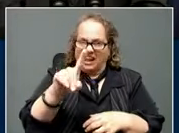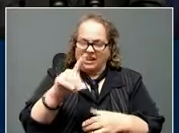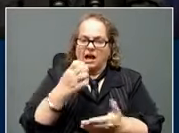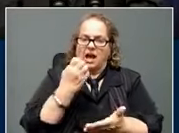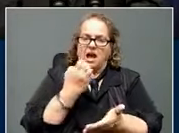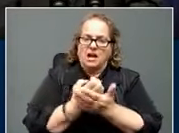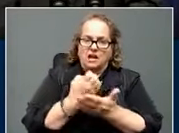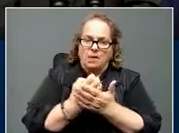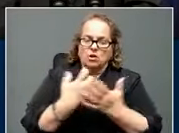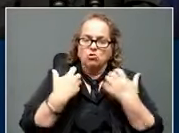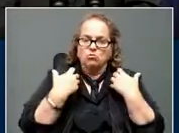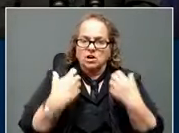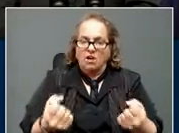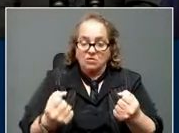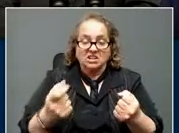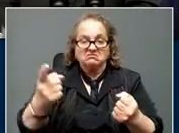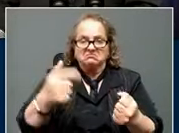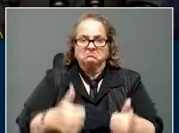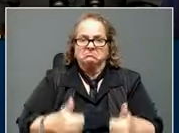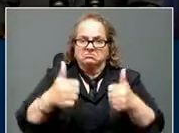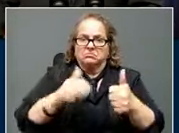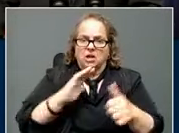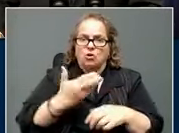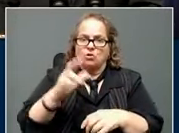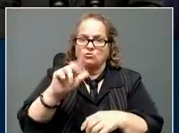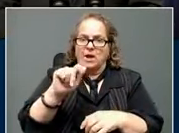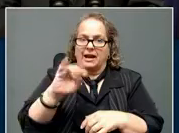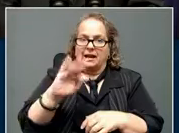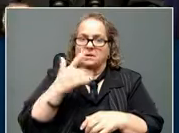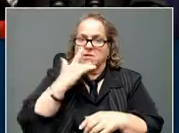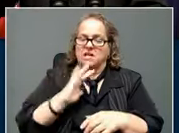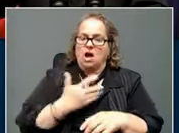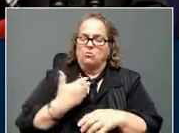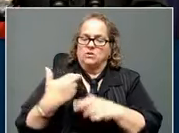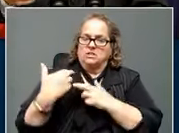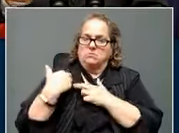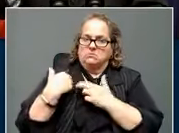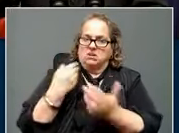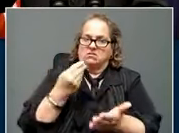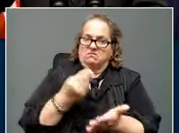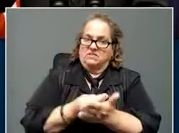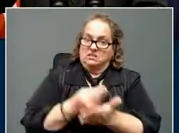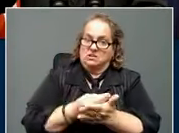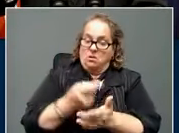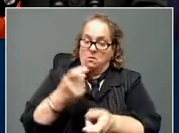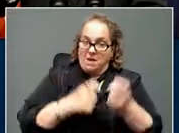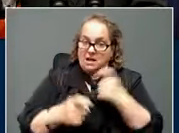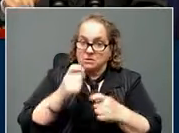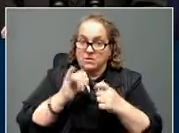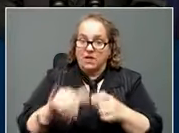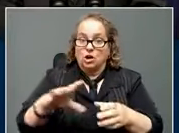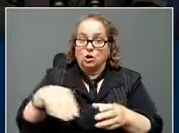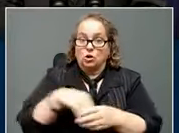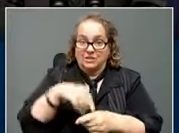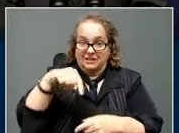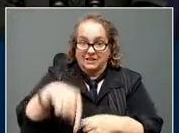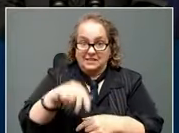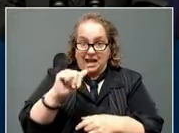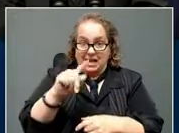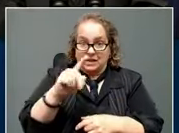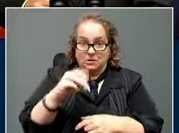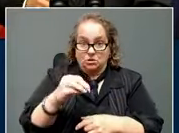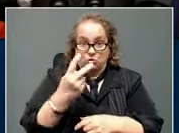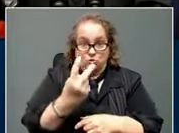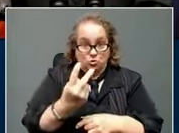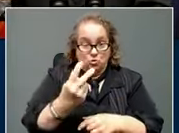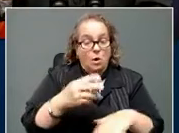It boosted our rating because of our responsible fiscal management, which includes, in this administration, two not just balanced